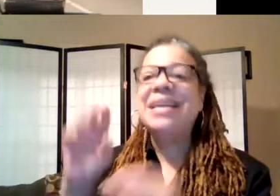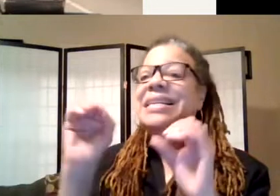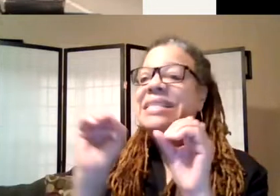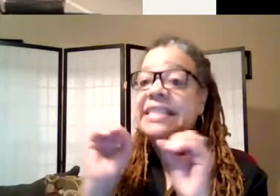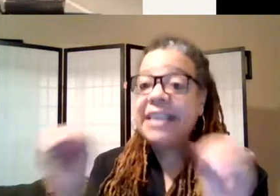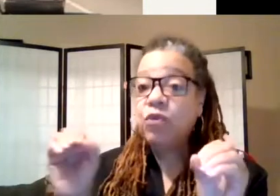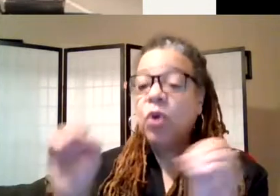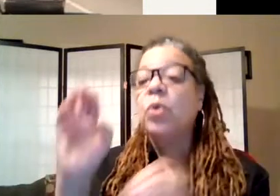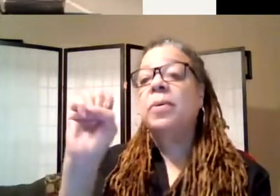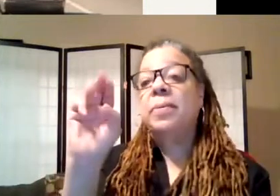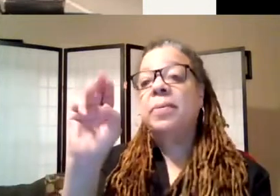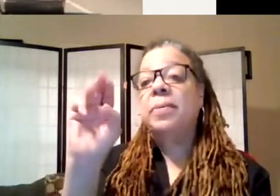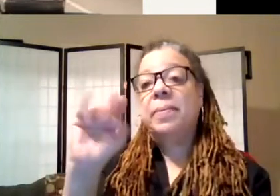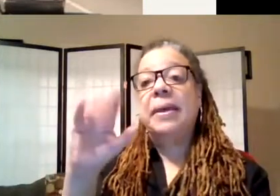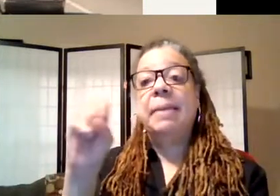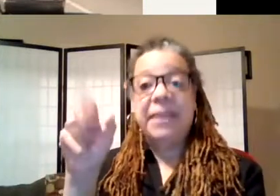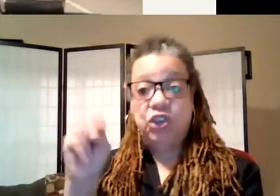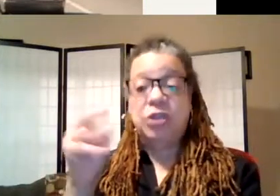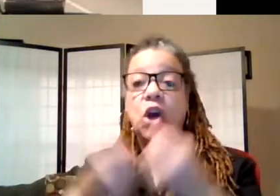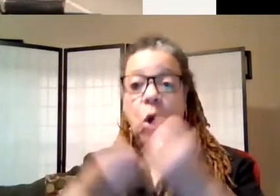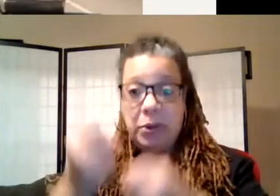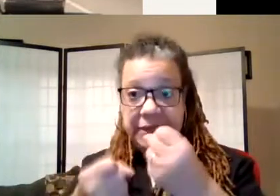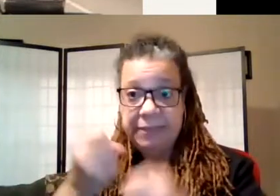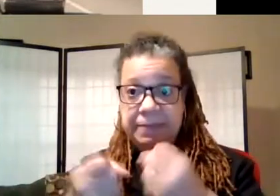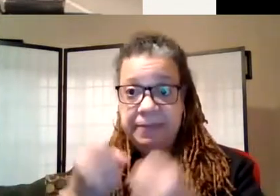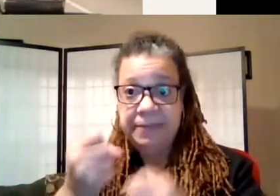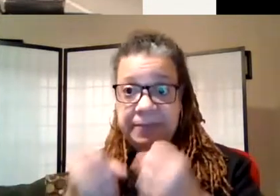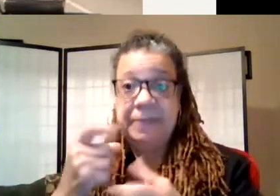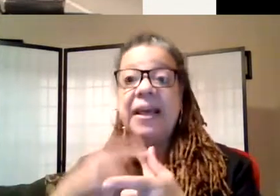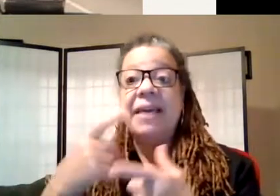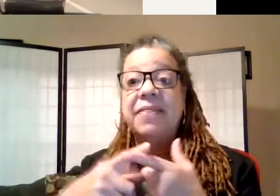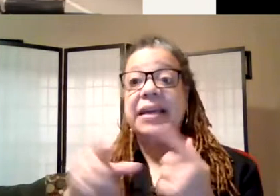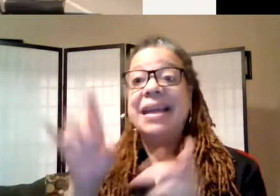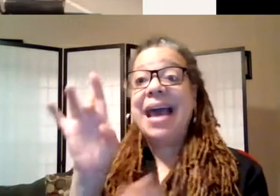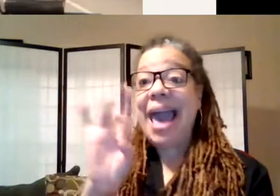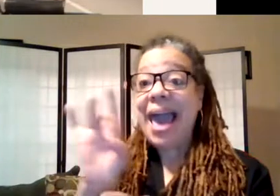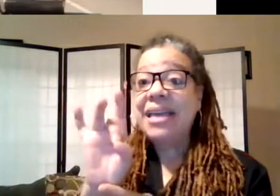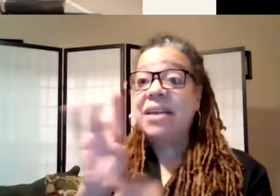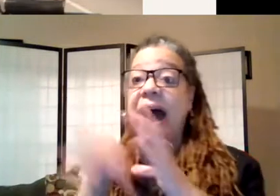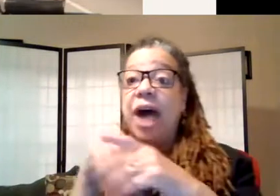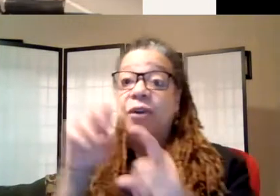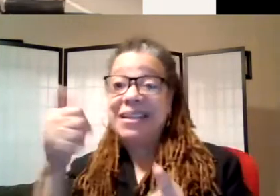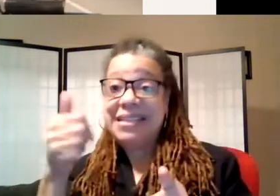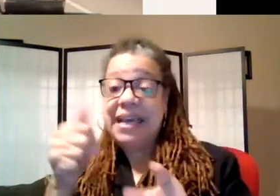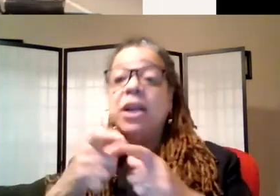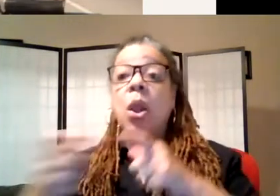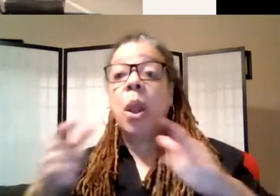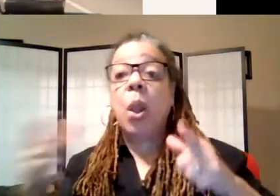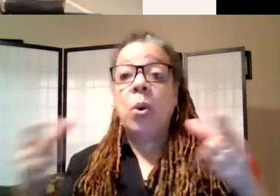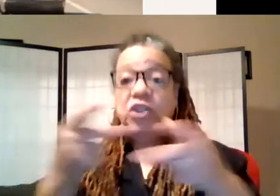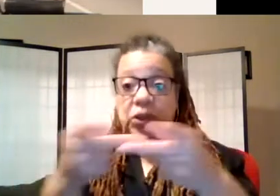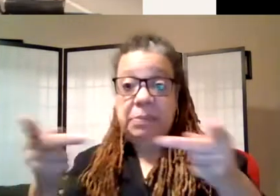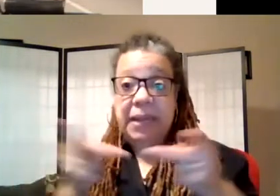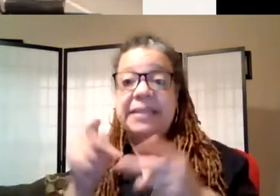these communities. Before I go to the next slide, Oscar, I just wanted to throw out there that 8 of the 10 largest regions in the nation